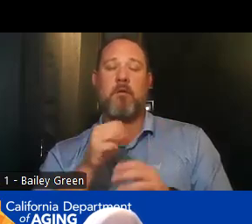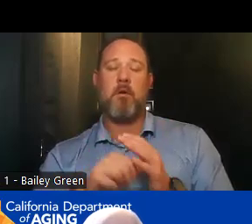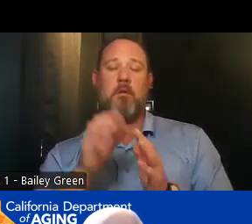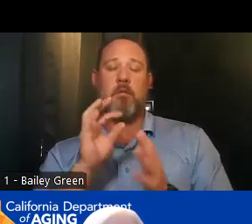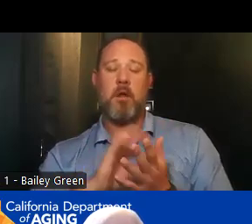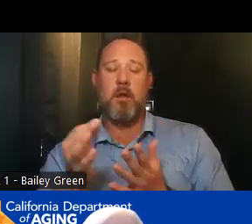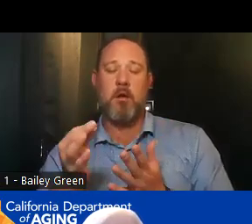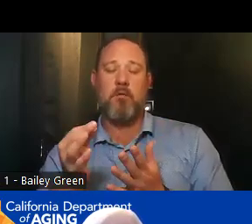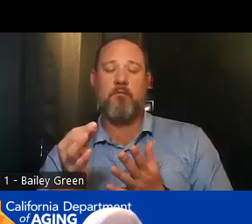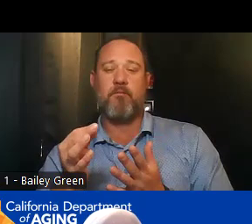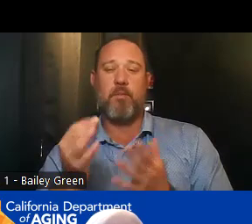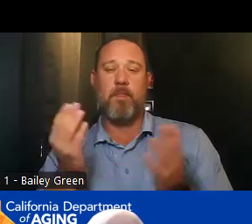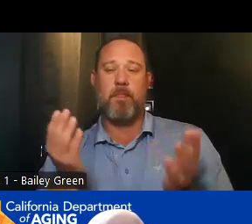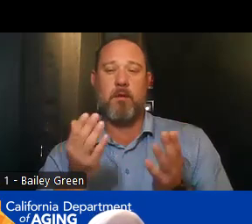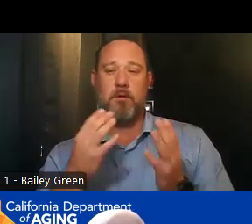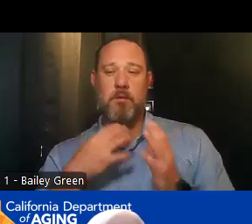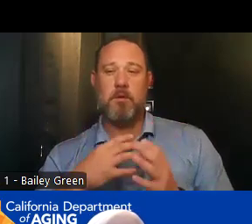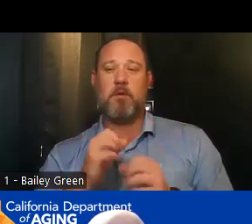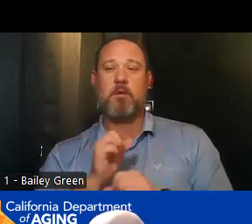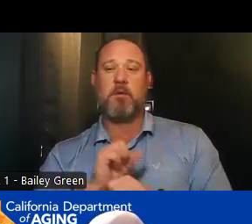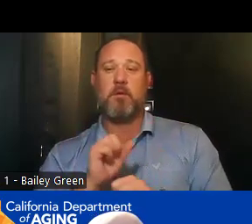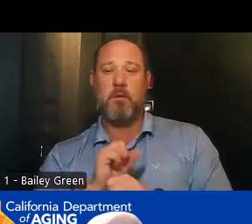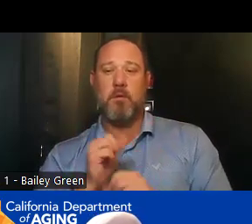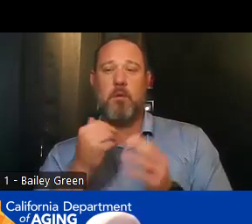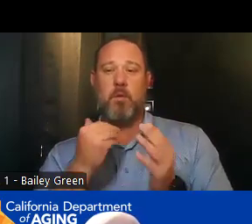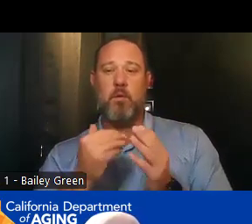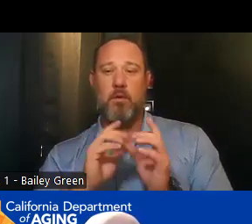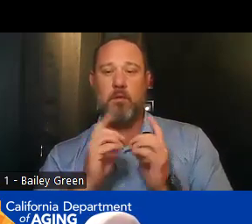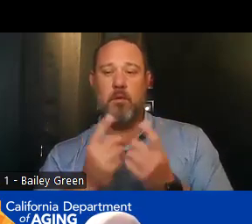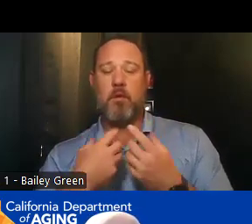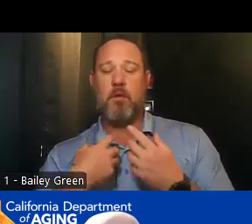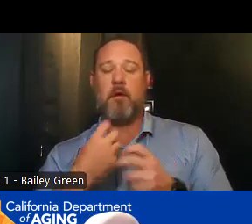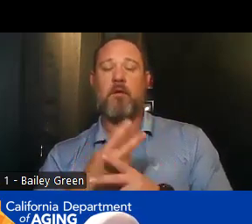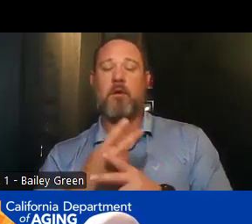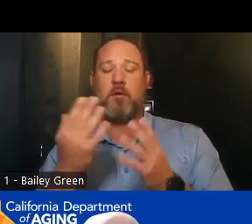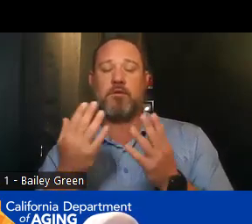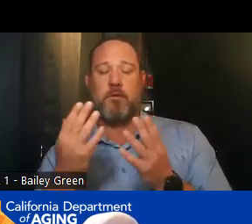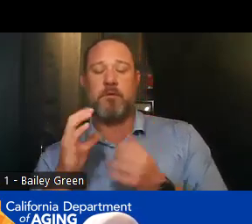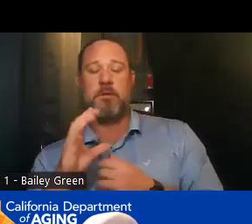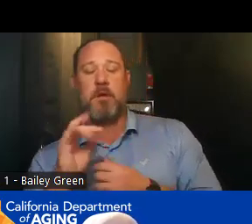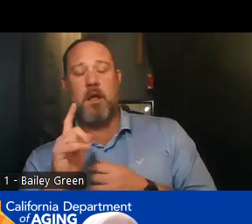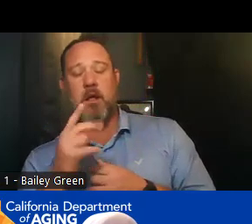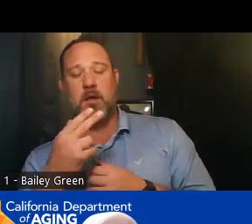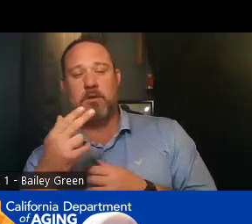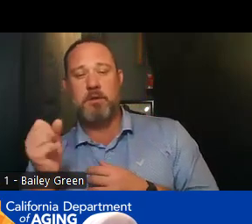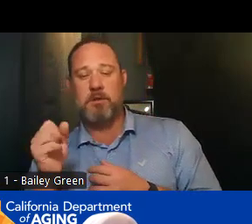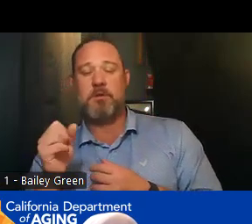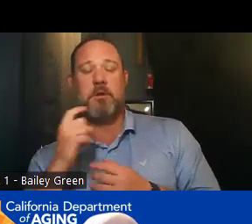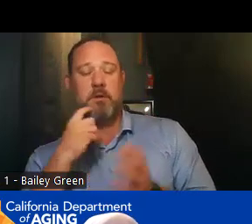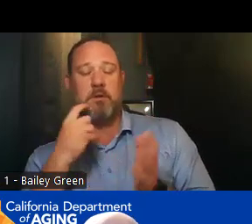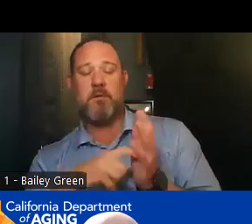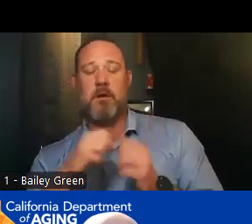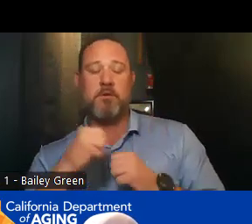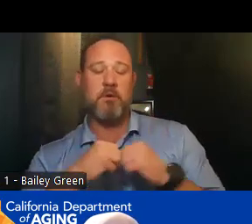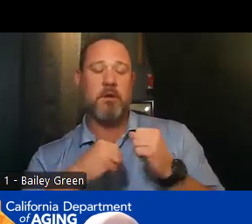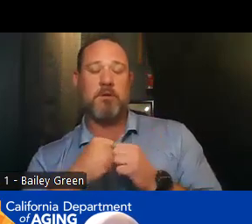Medi-Cal. We encourage the committee to work closely with the Department of Healthcare Services and Cal HHS to identify strategies that mitigate the